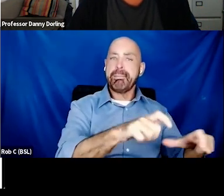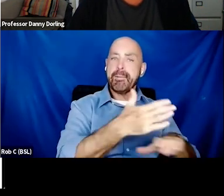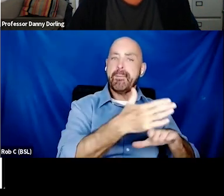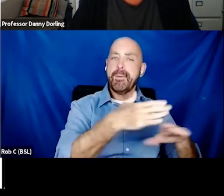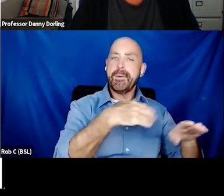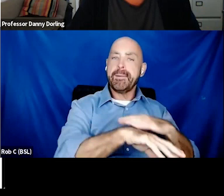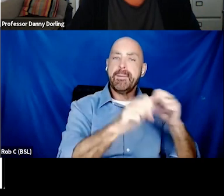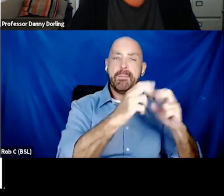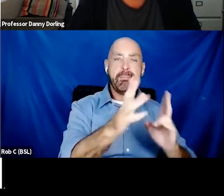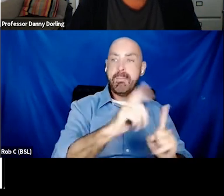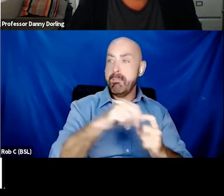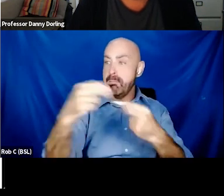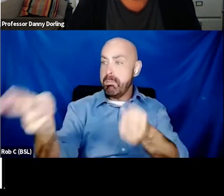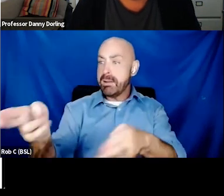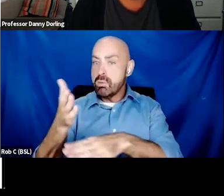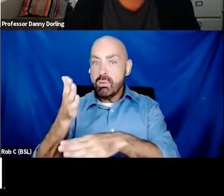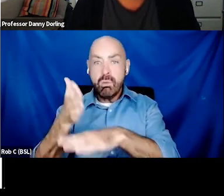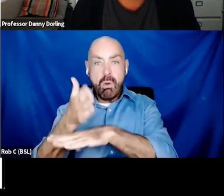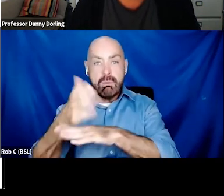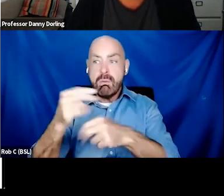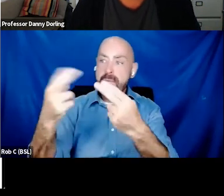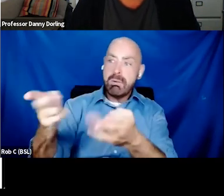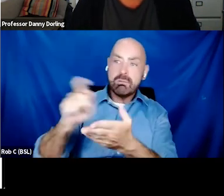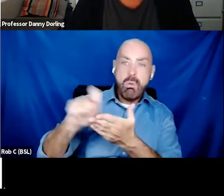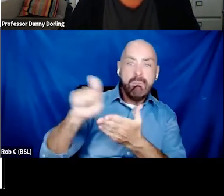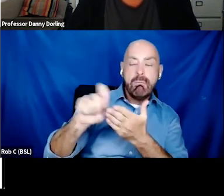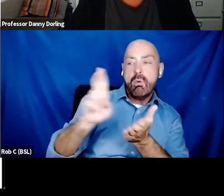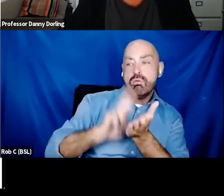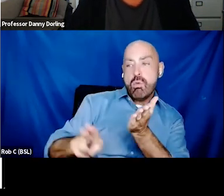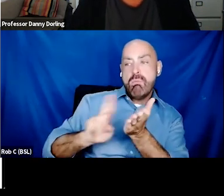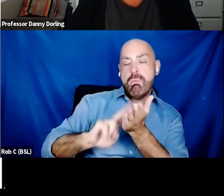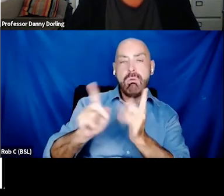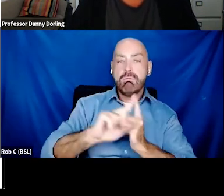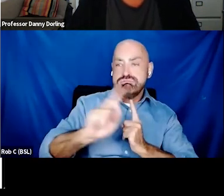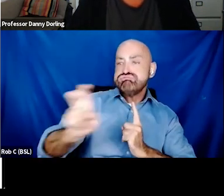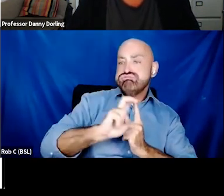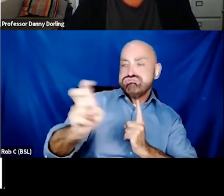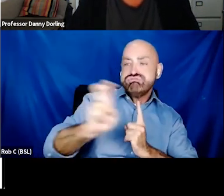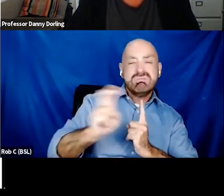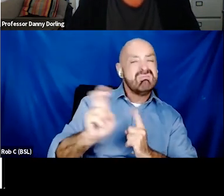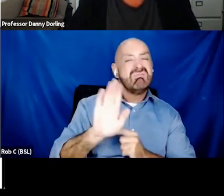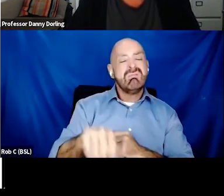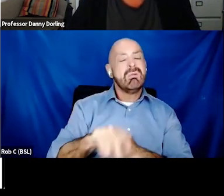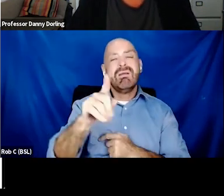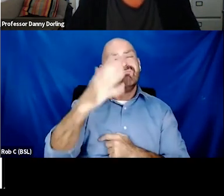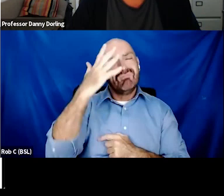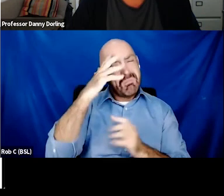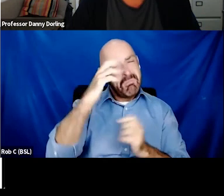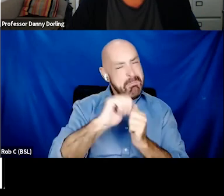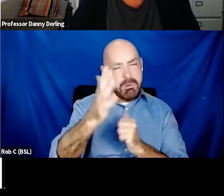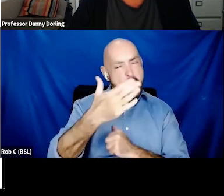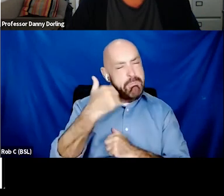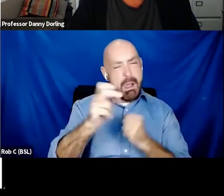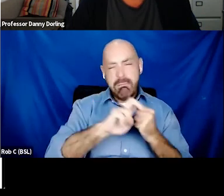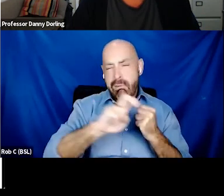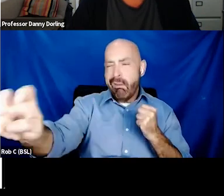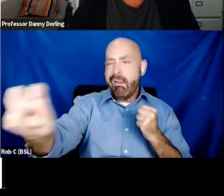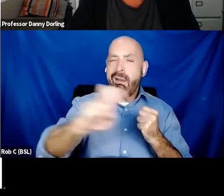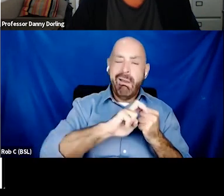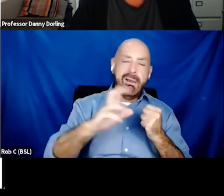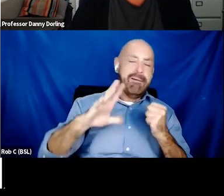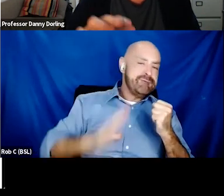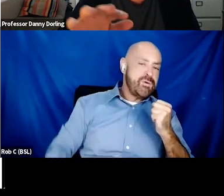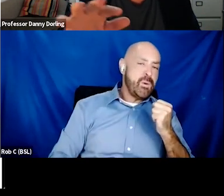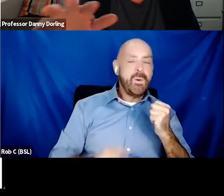to go back. And the normal before of the office and the commute wasn't particularly nice for many people either. We've become used to